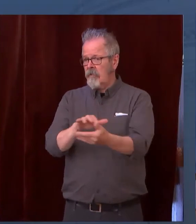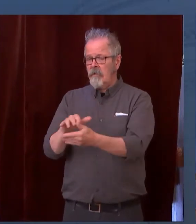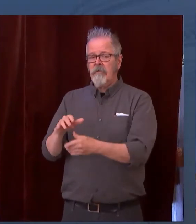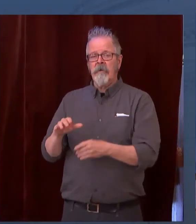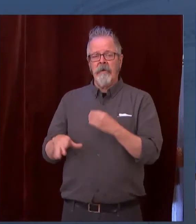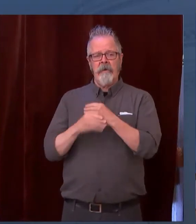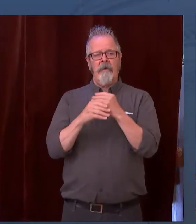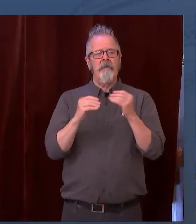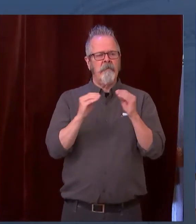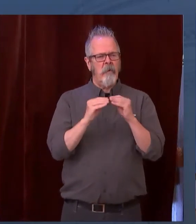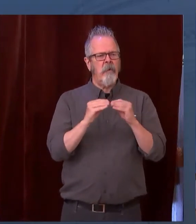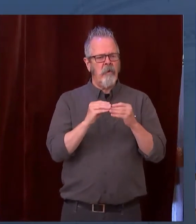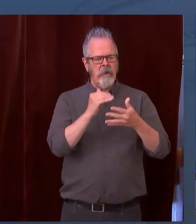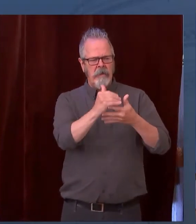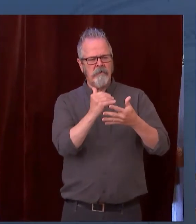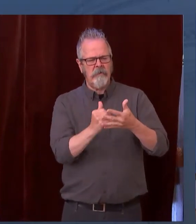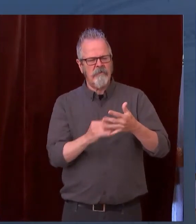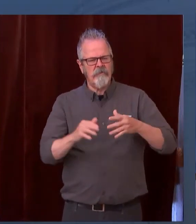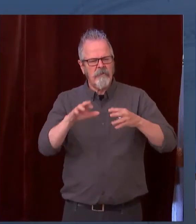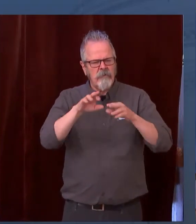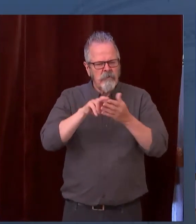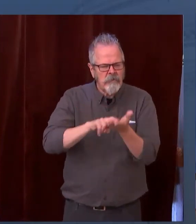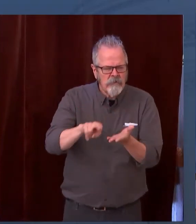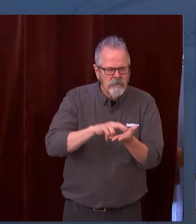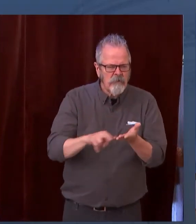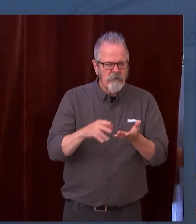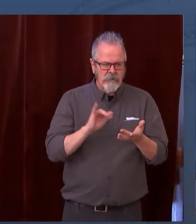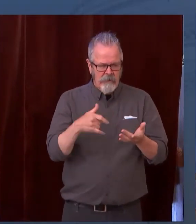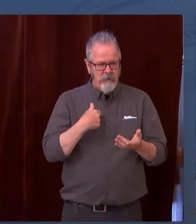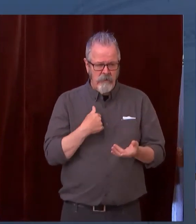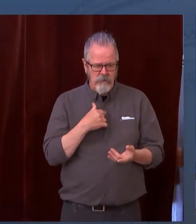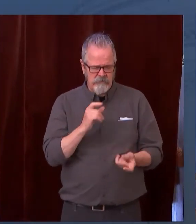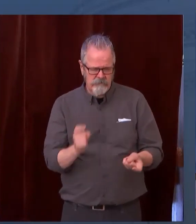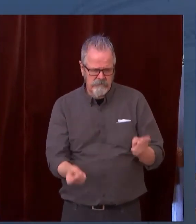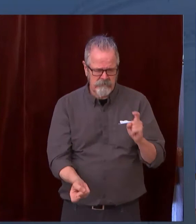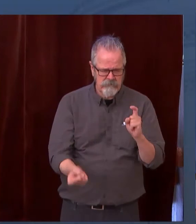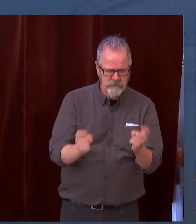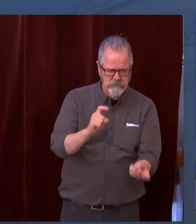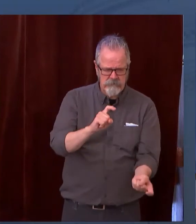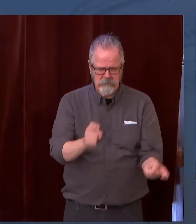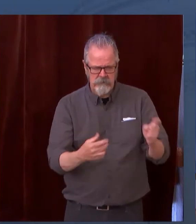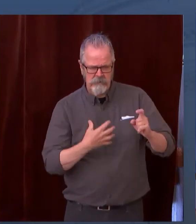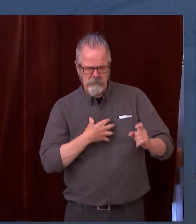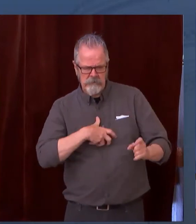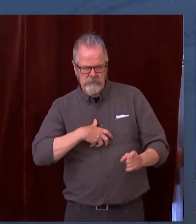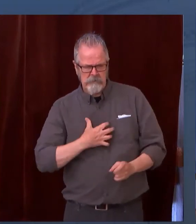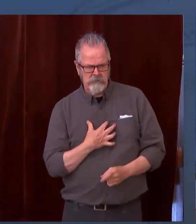I know that they have a lot of local leadership that is doing that in Spokane, and we appreciate that.